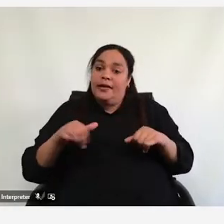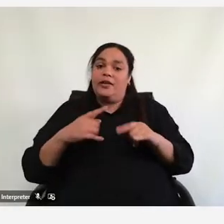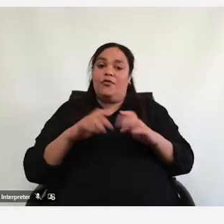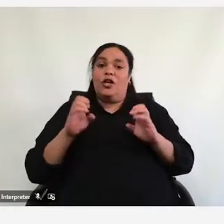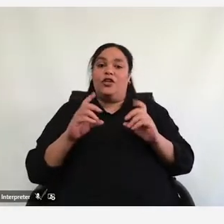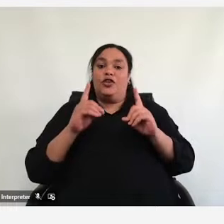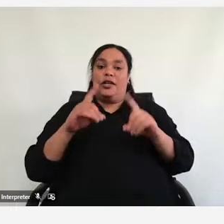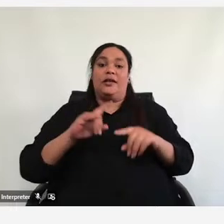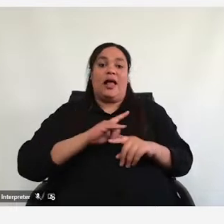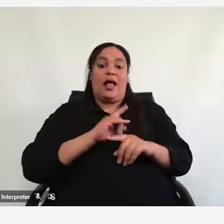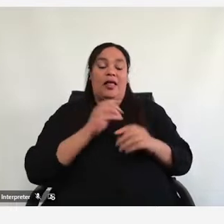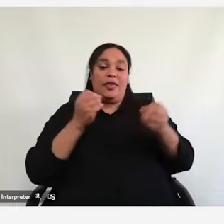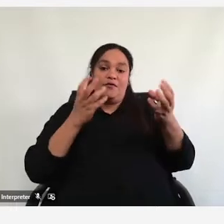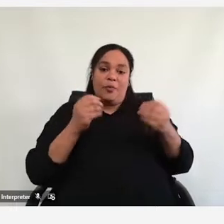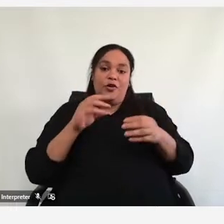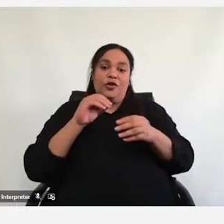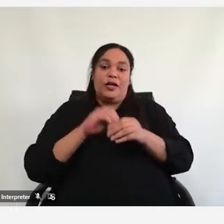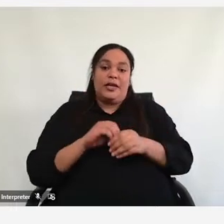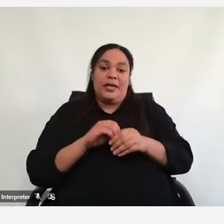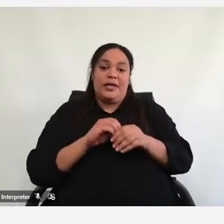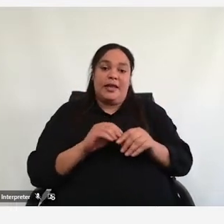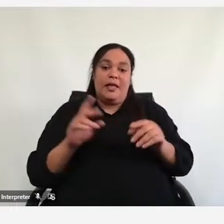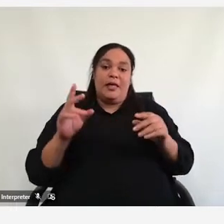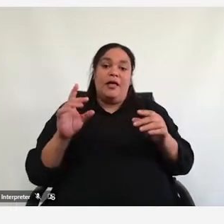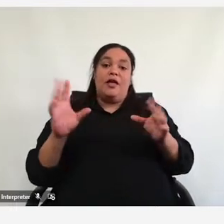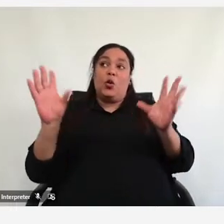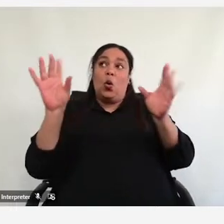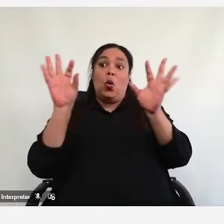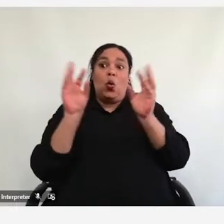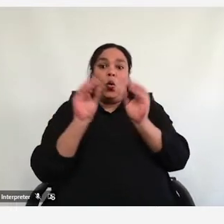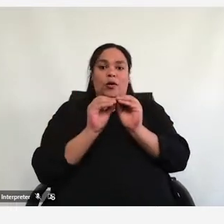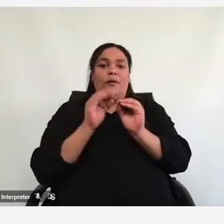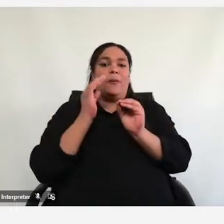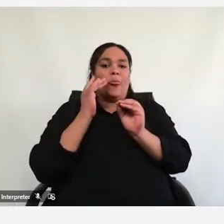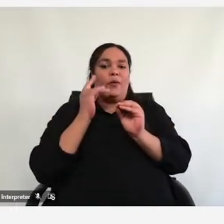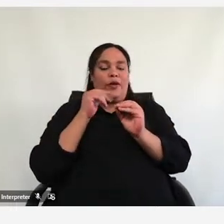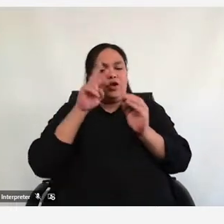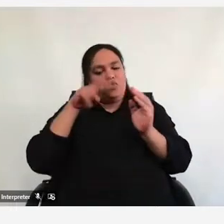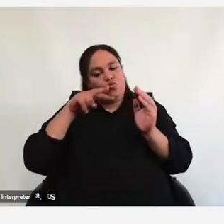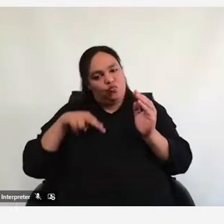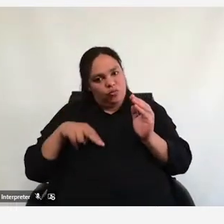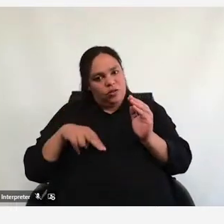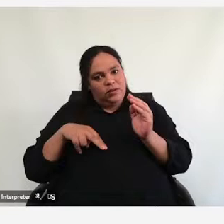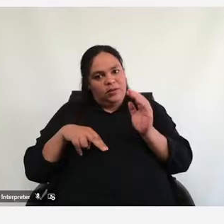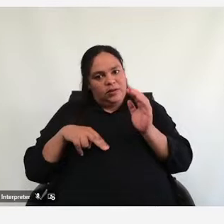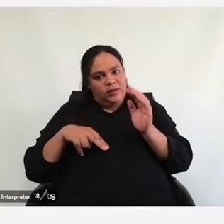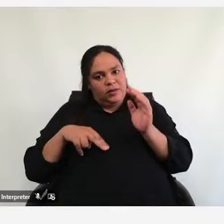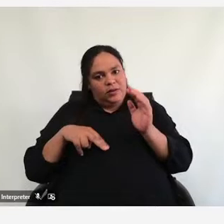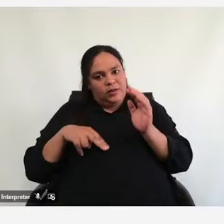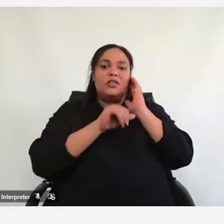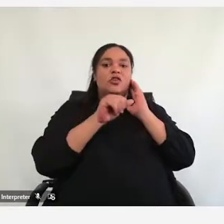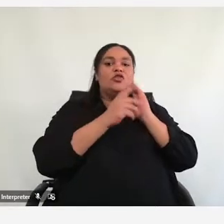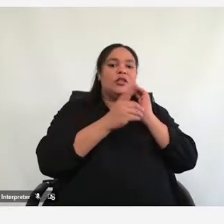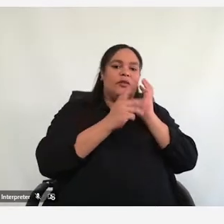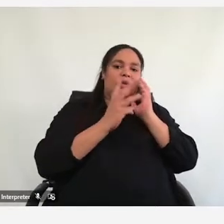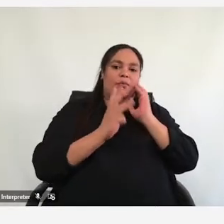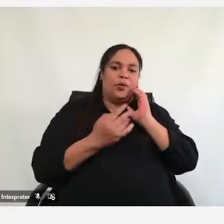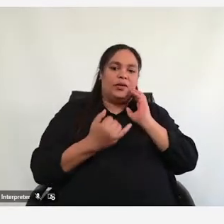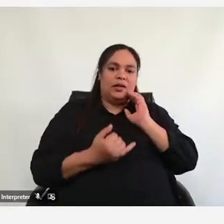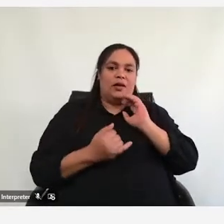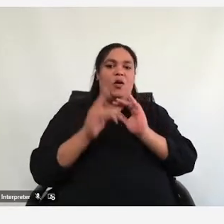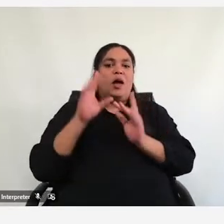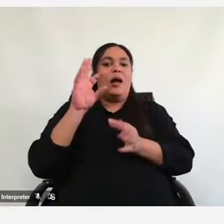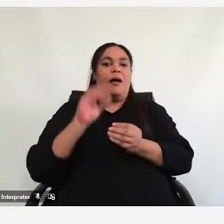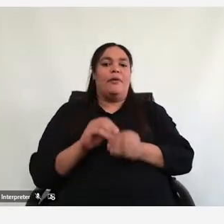education and health data in the PES total, when you go unpack the PES, and I'll get to social development now, amounts